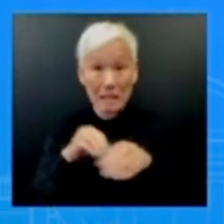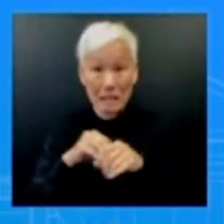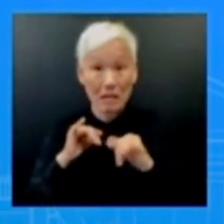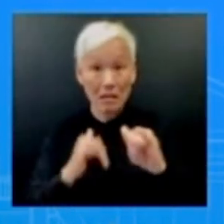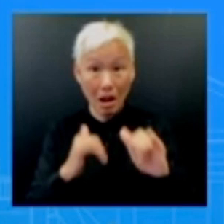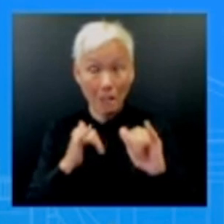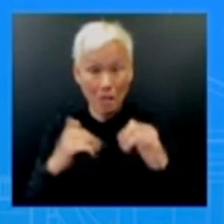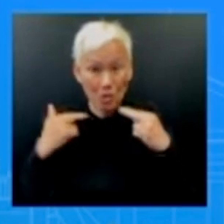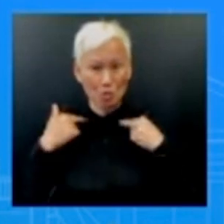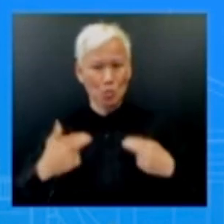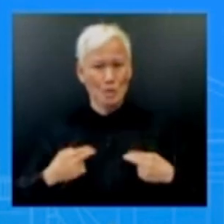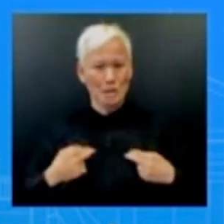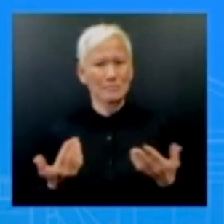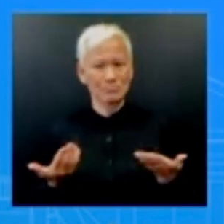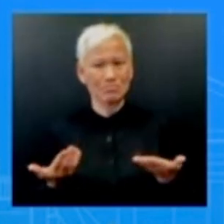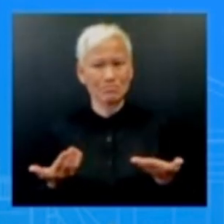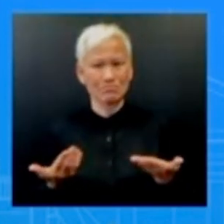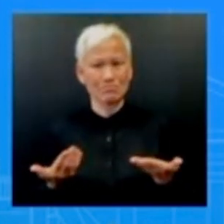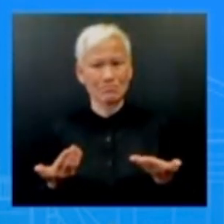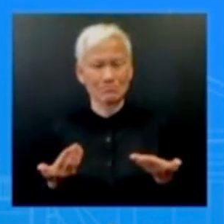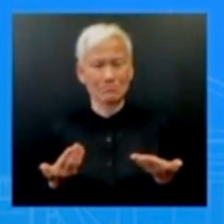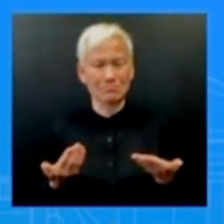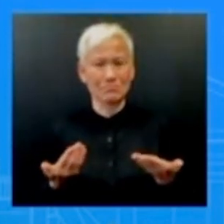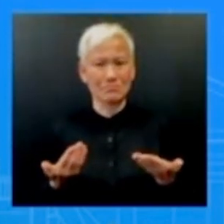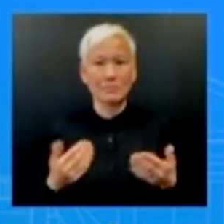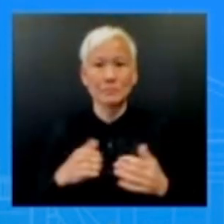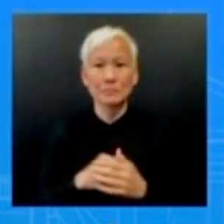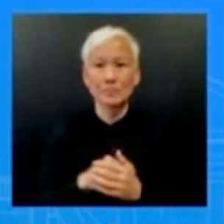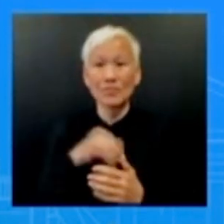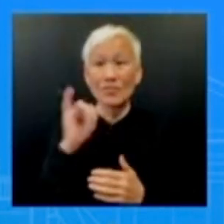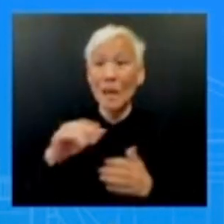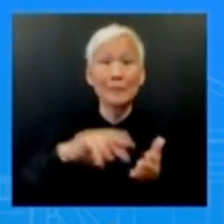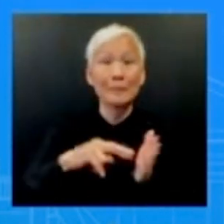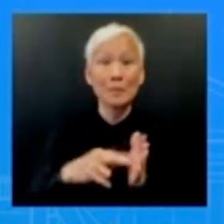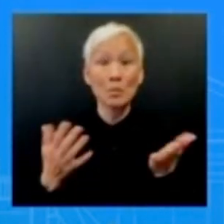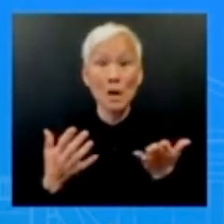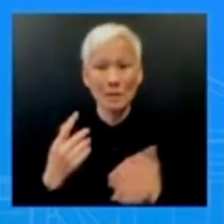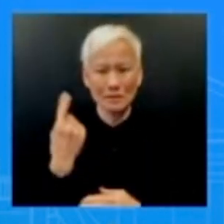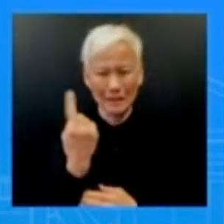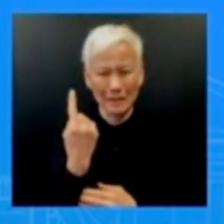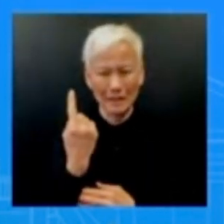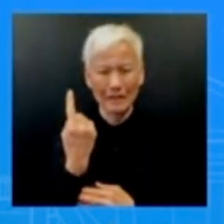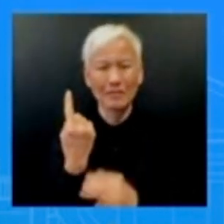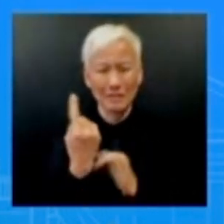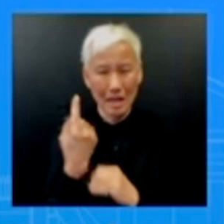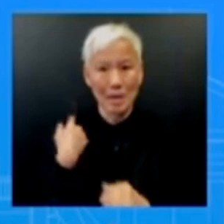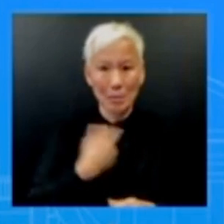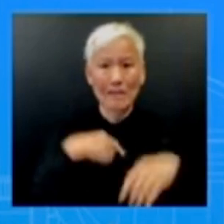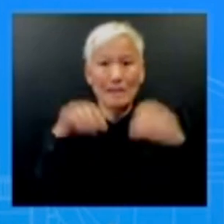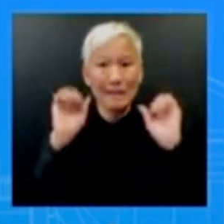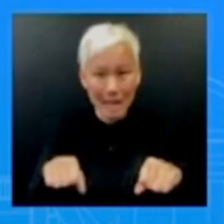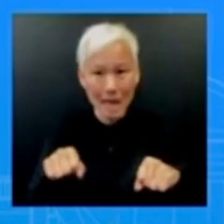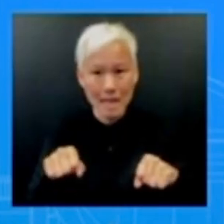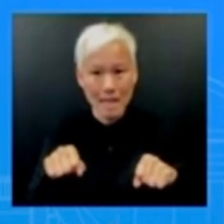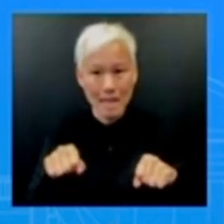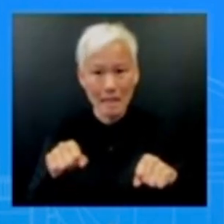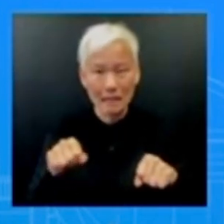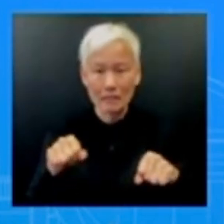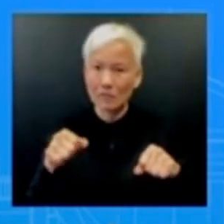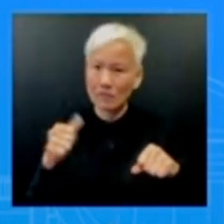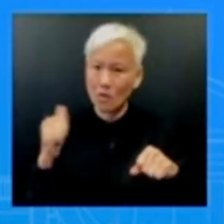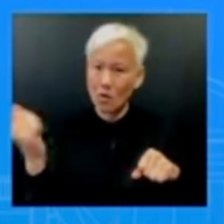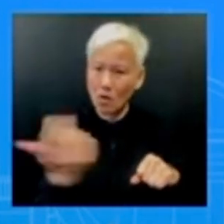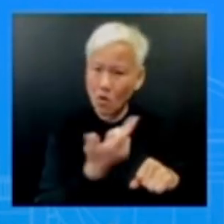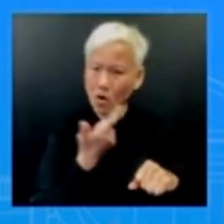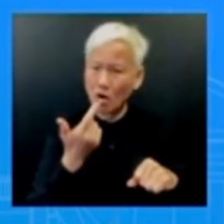so that means that it's something that we can all, you know, and should talk about with one another when we're feeling that